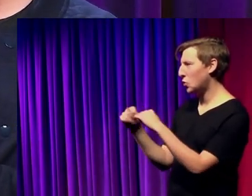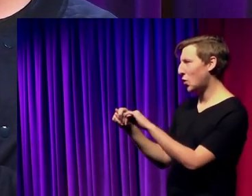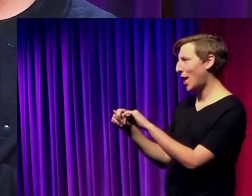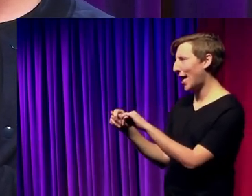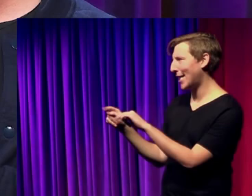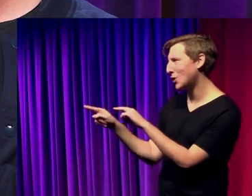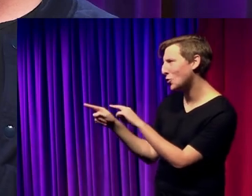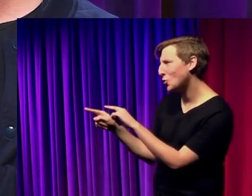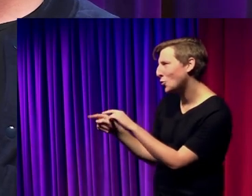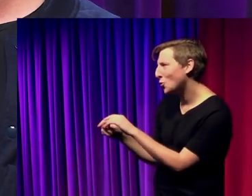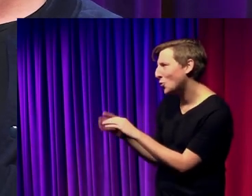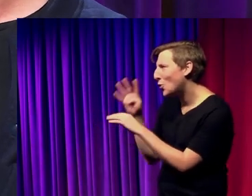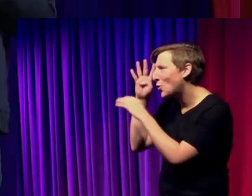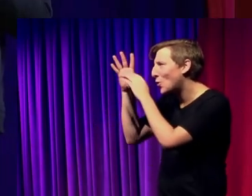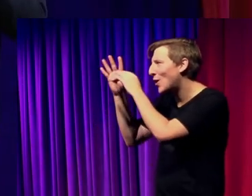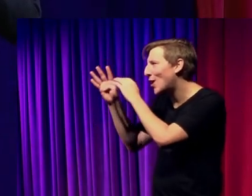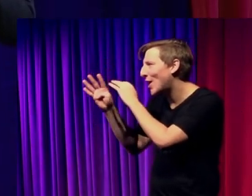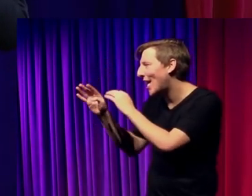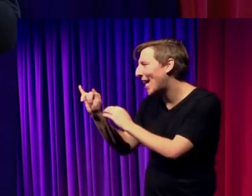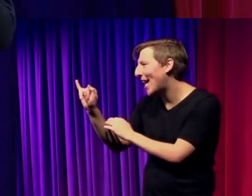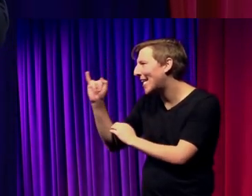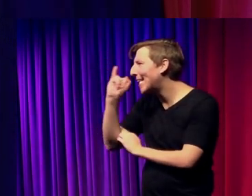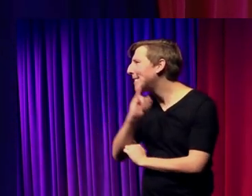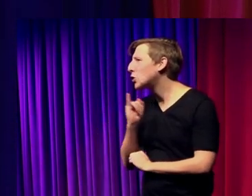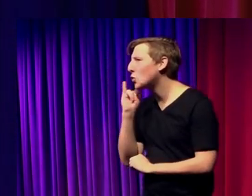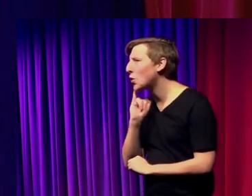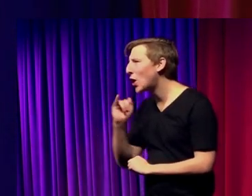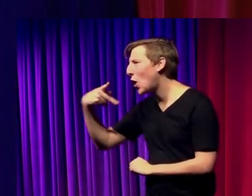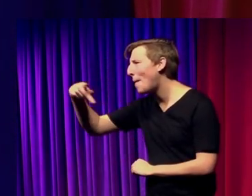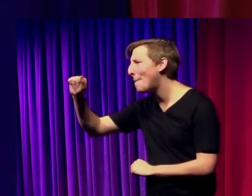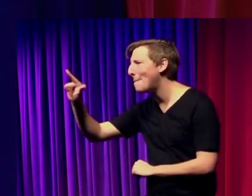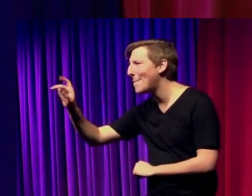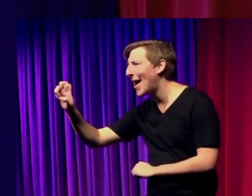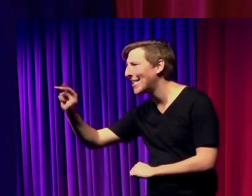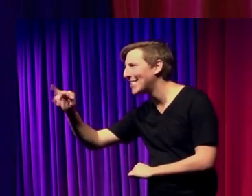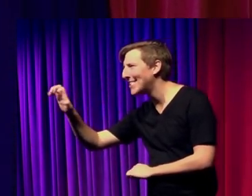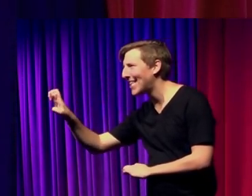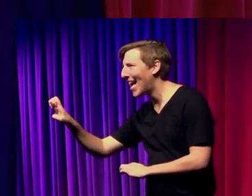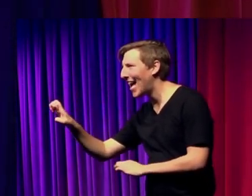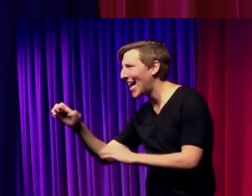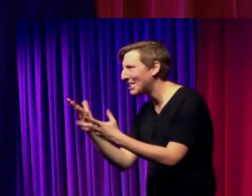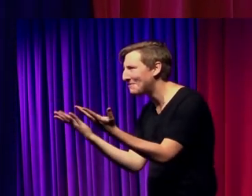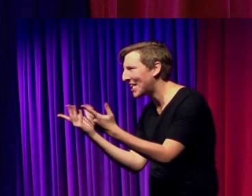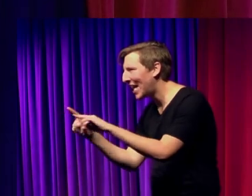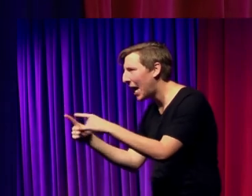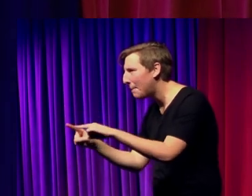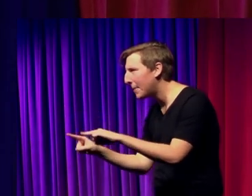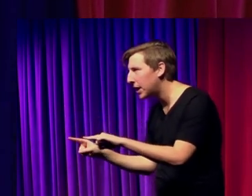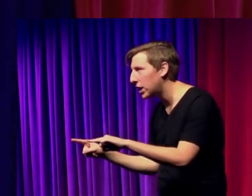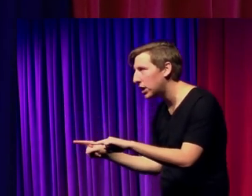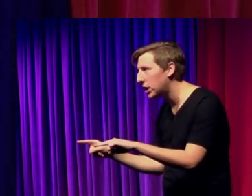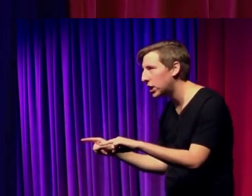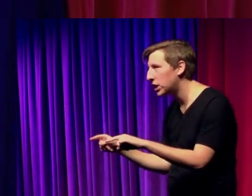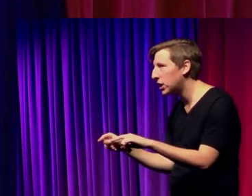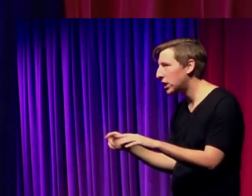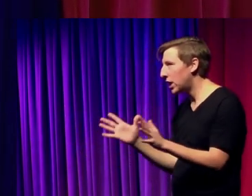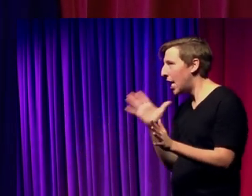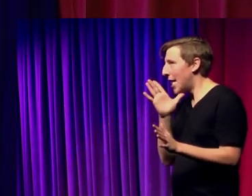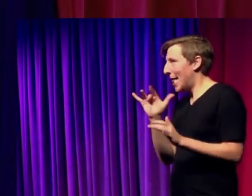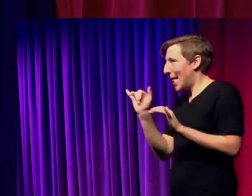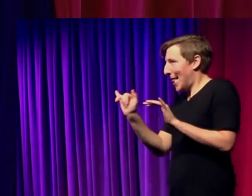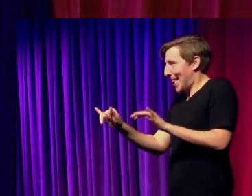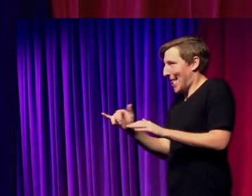an Israel-Palestine thing, and in our household, the stakes are way lower.